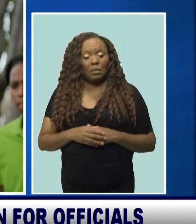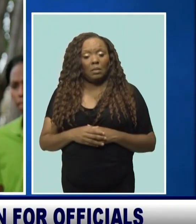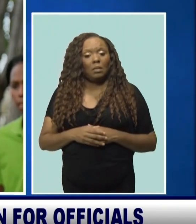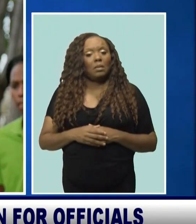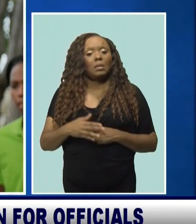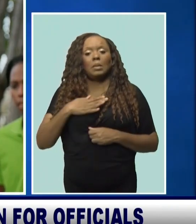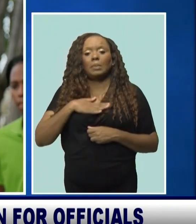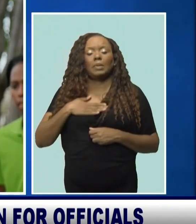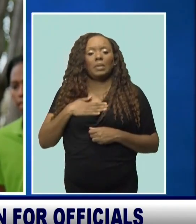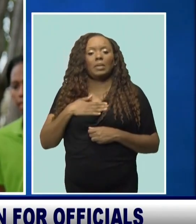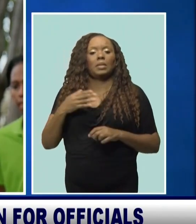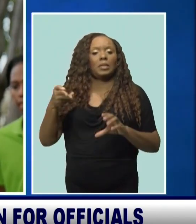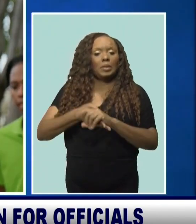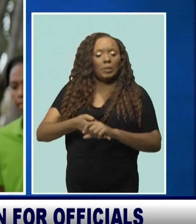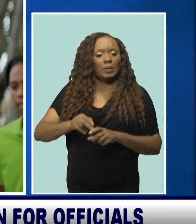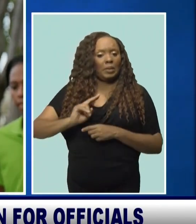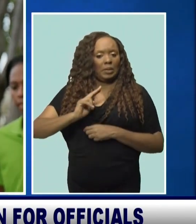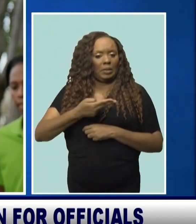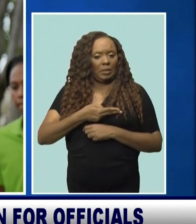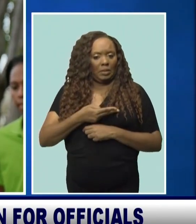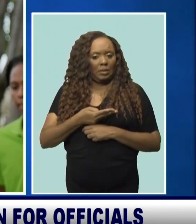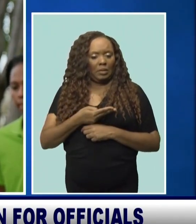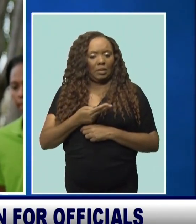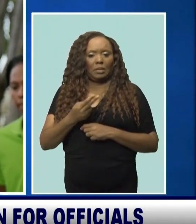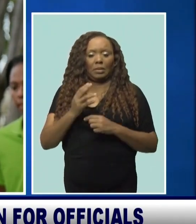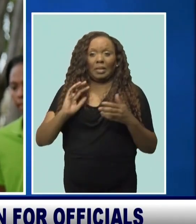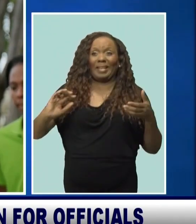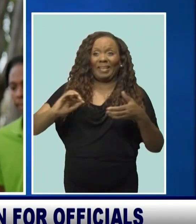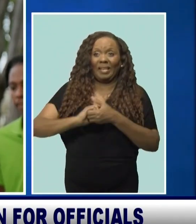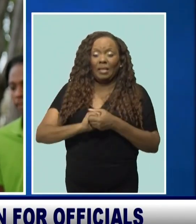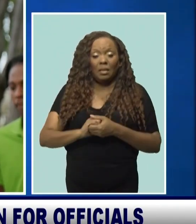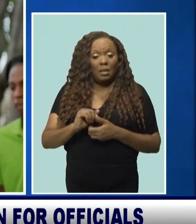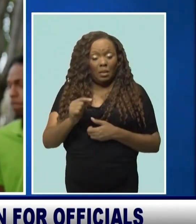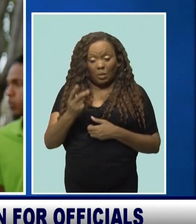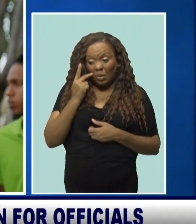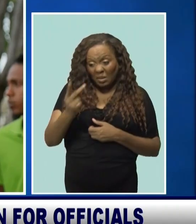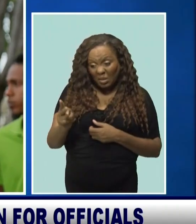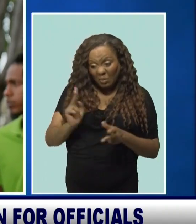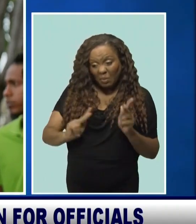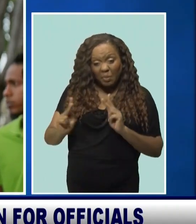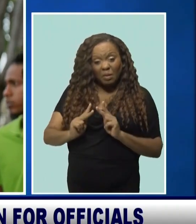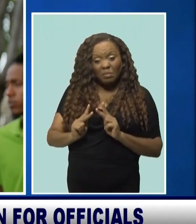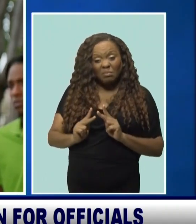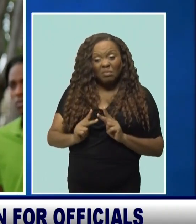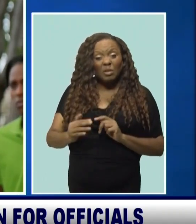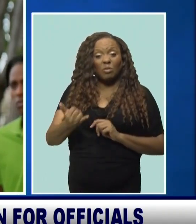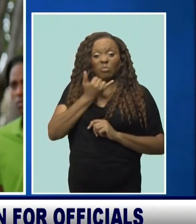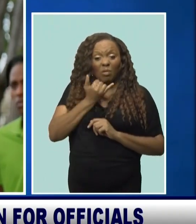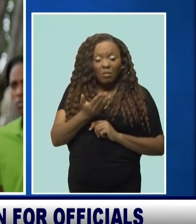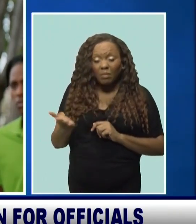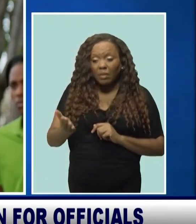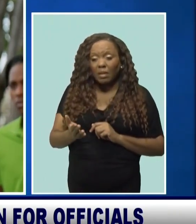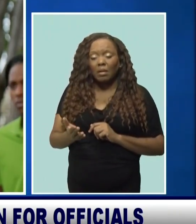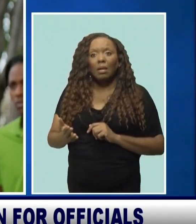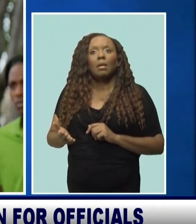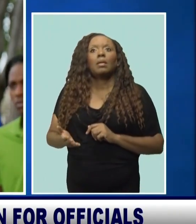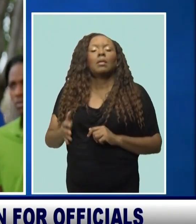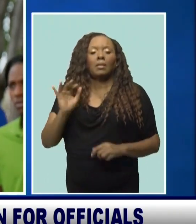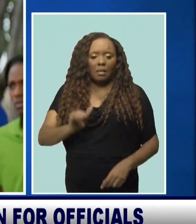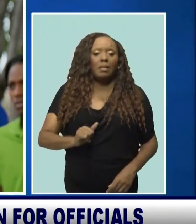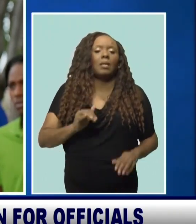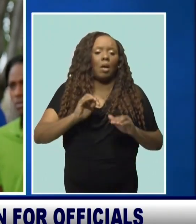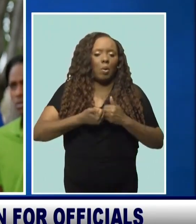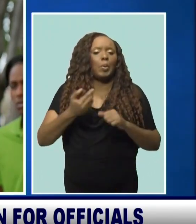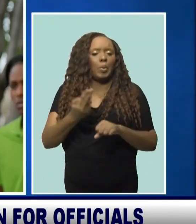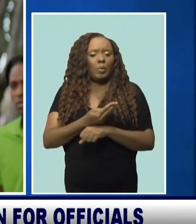board with this campaign of identifying those persons as well. This is what the cell phone should